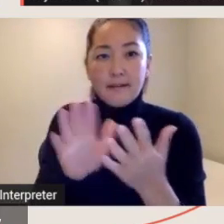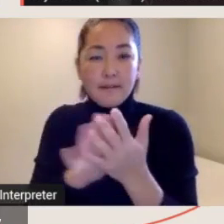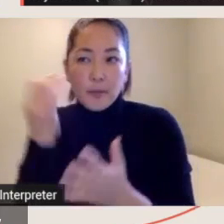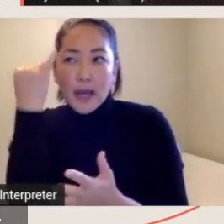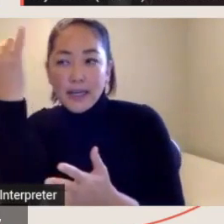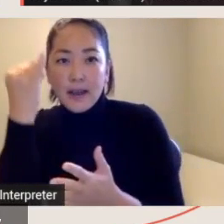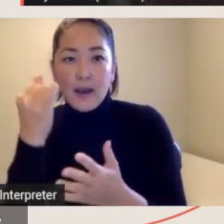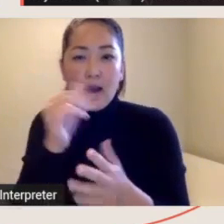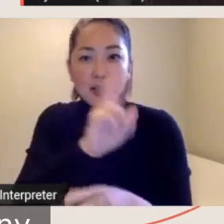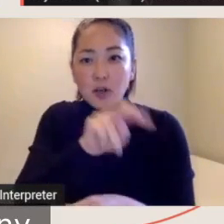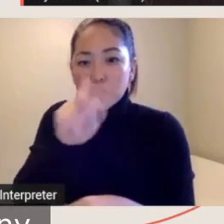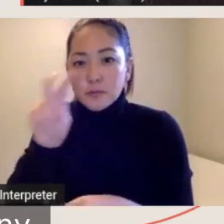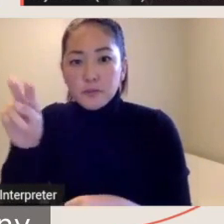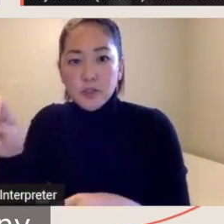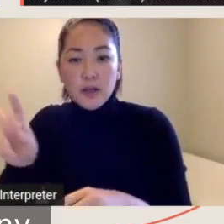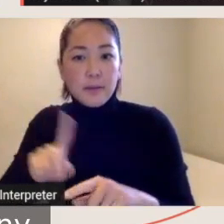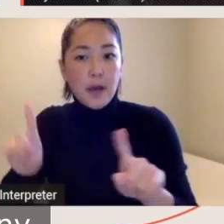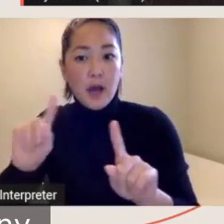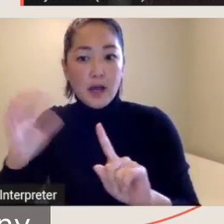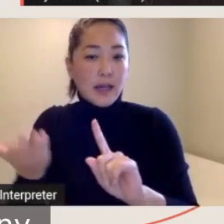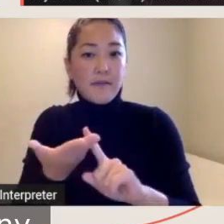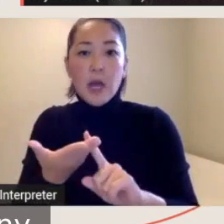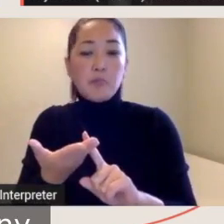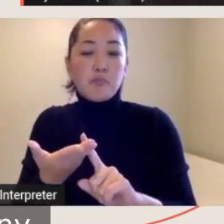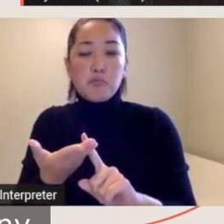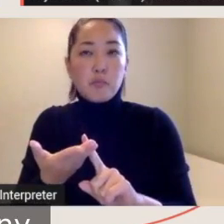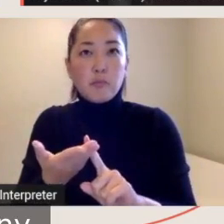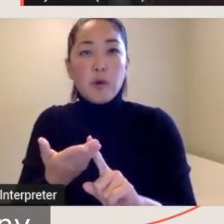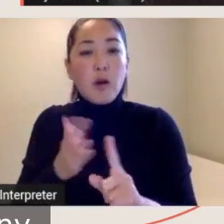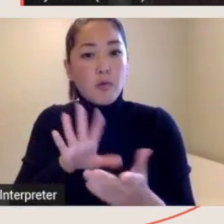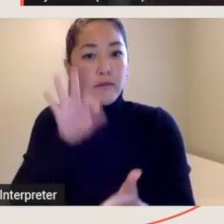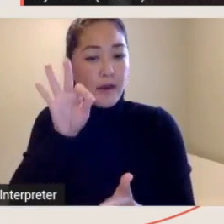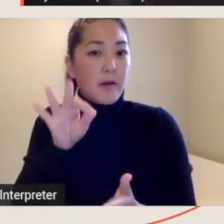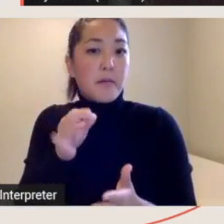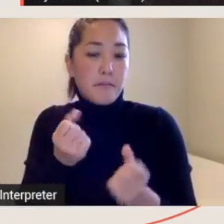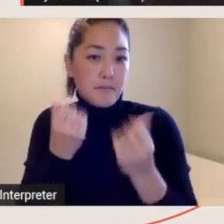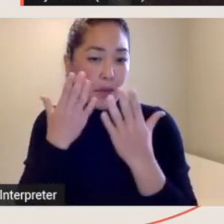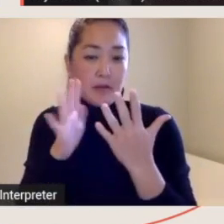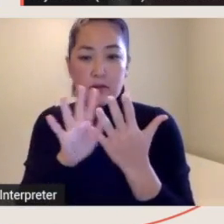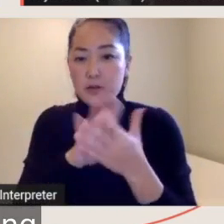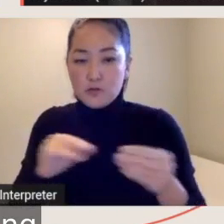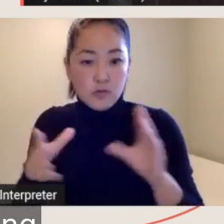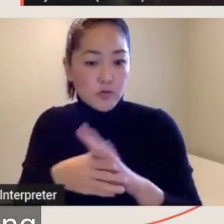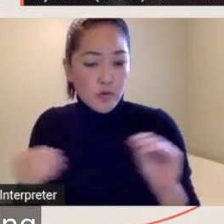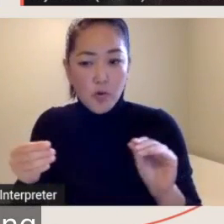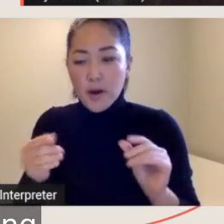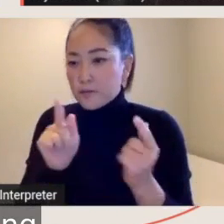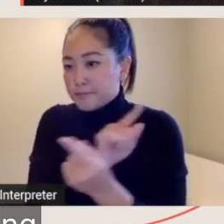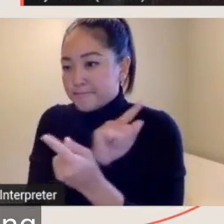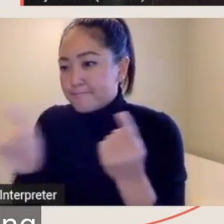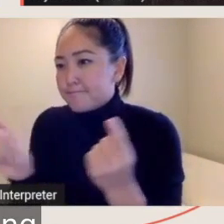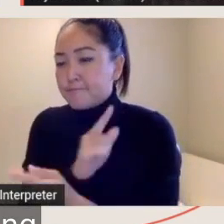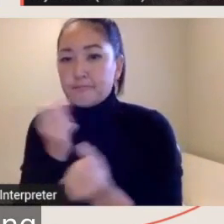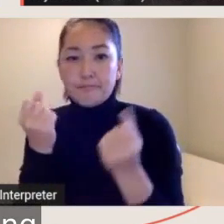few weeks, but we were never convinced. We found many stories, we were triggered by many people, by many topics, but